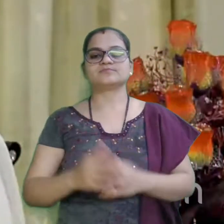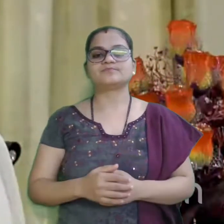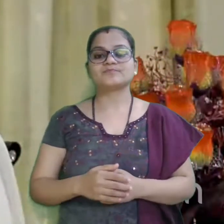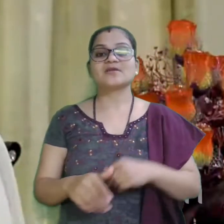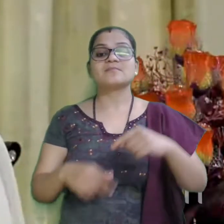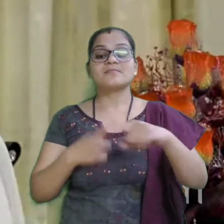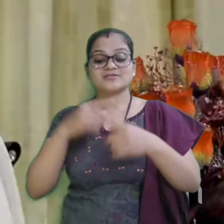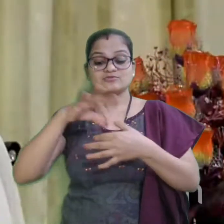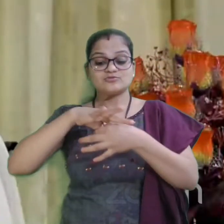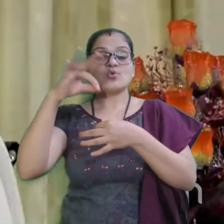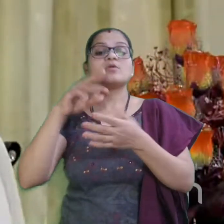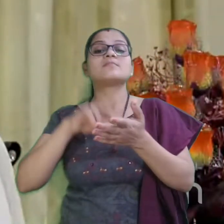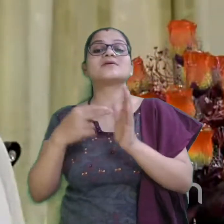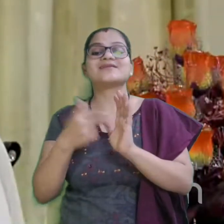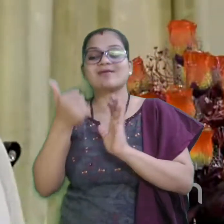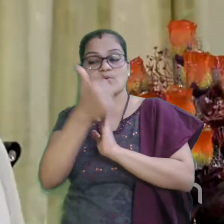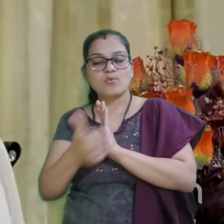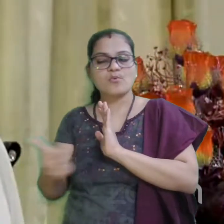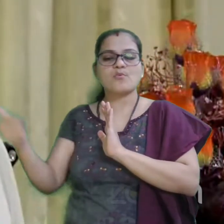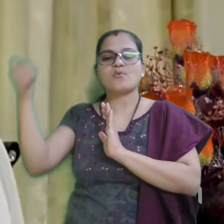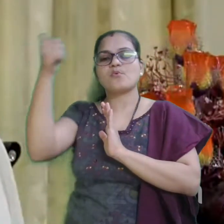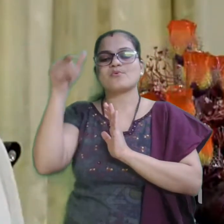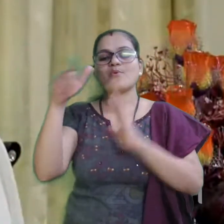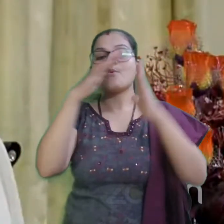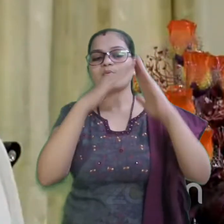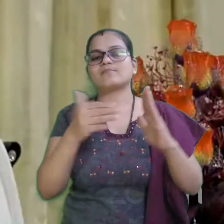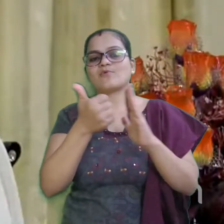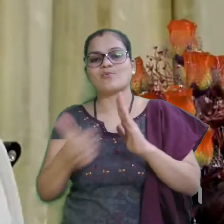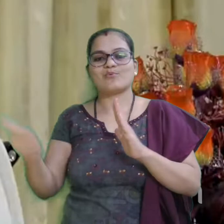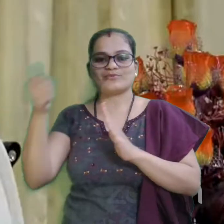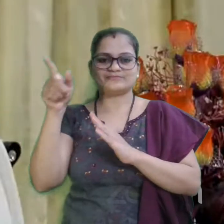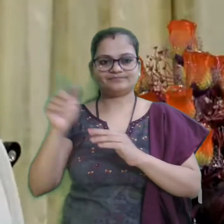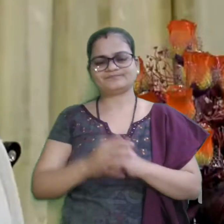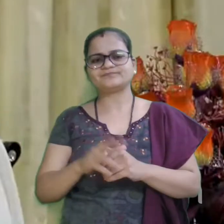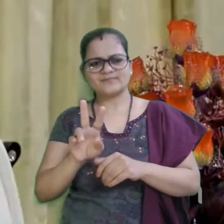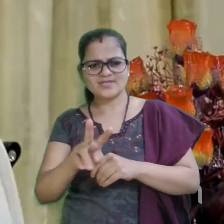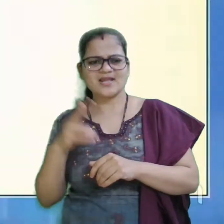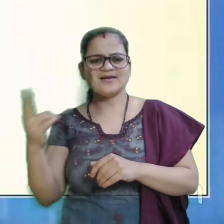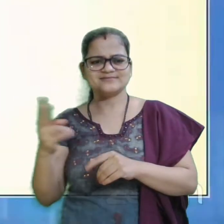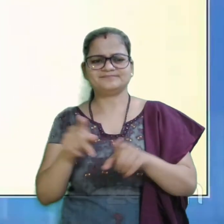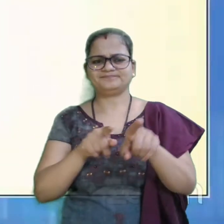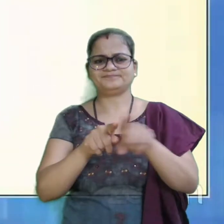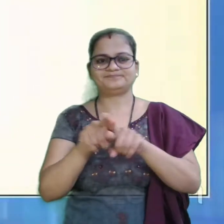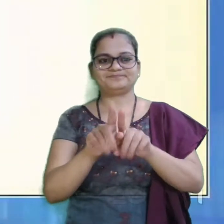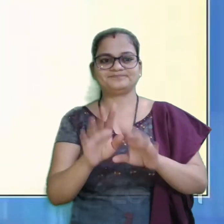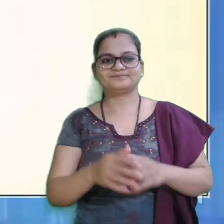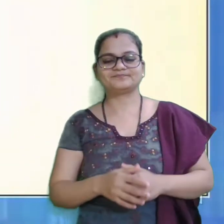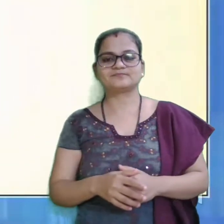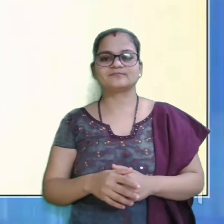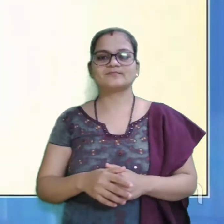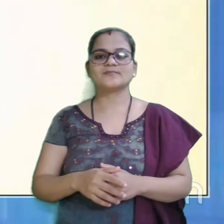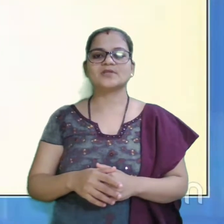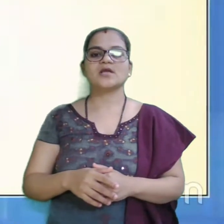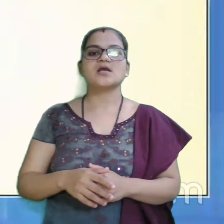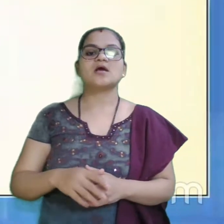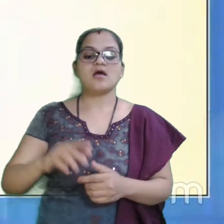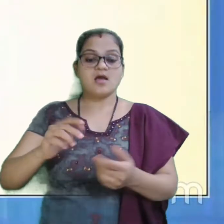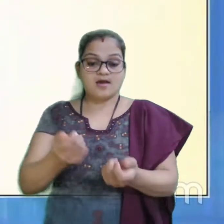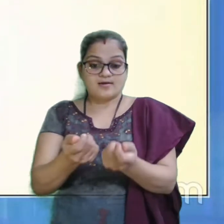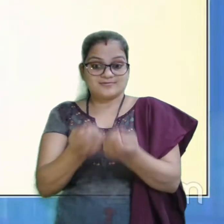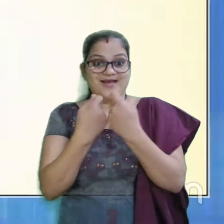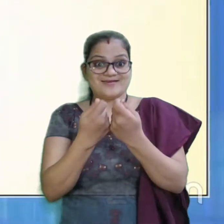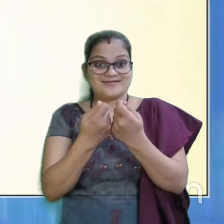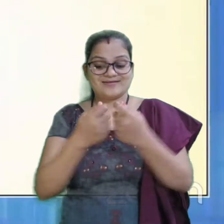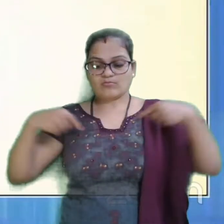house, and what soul obviously is the owner of this house. Then we have other things like